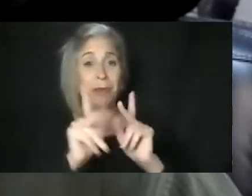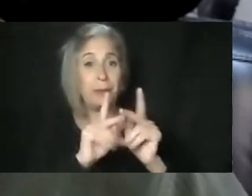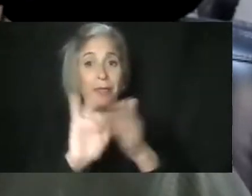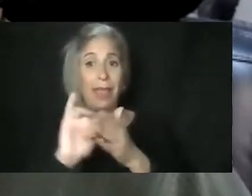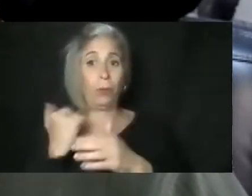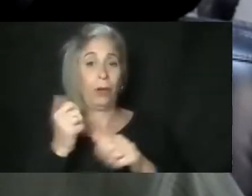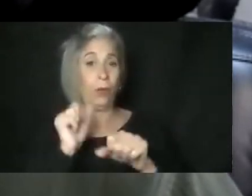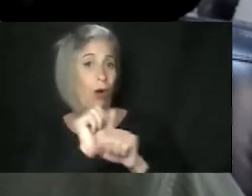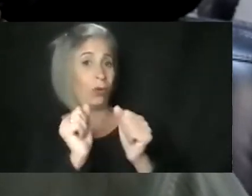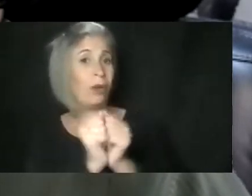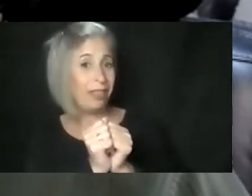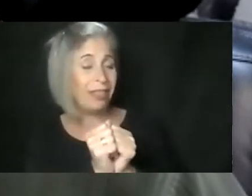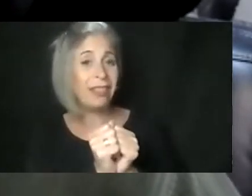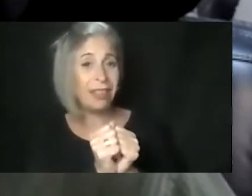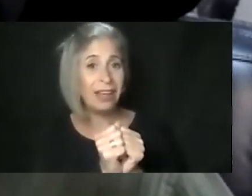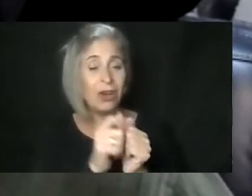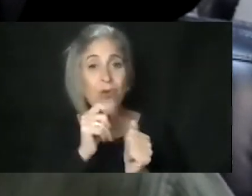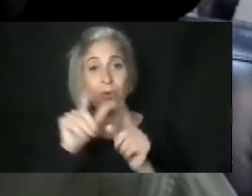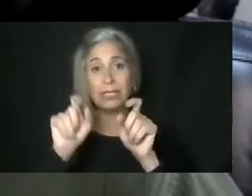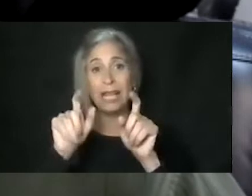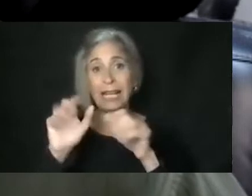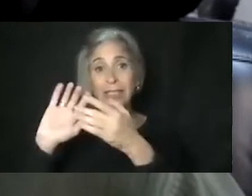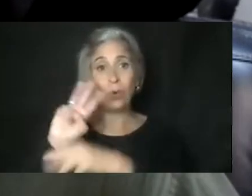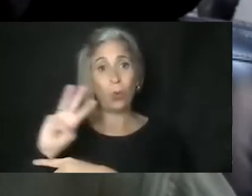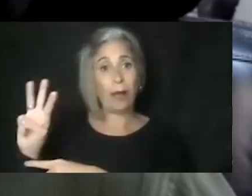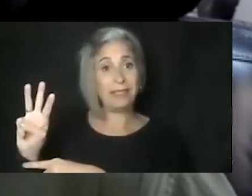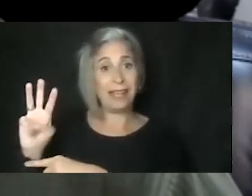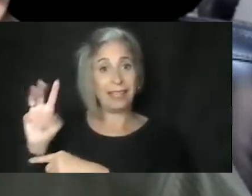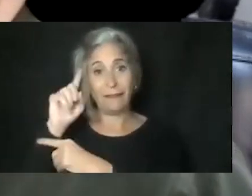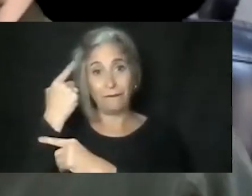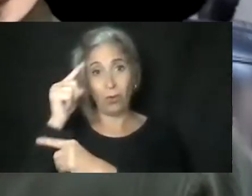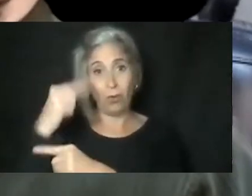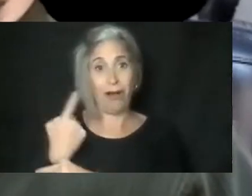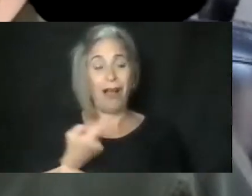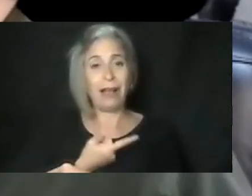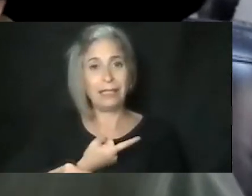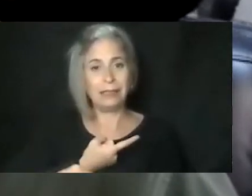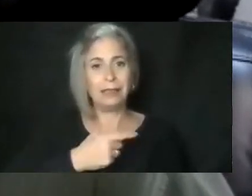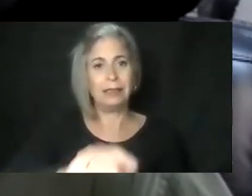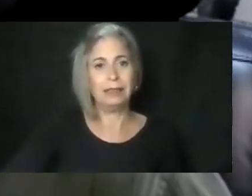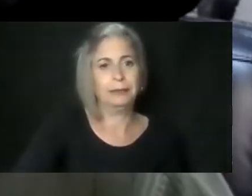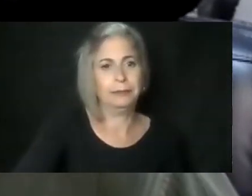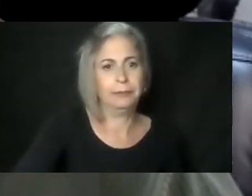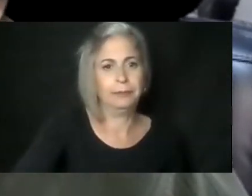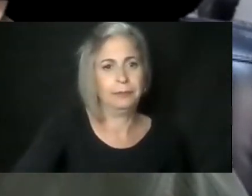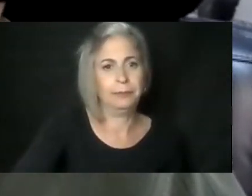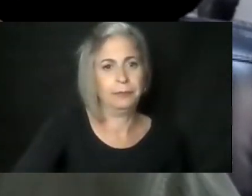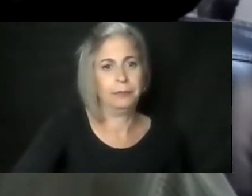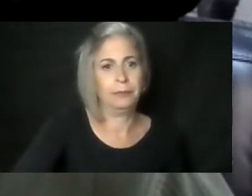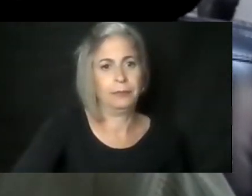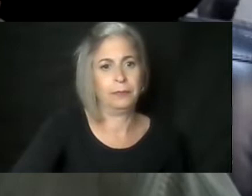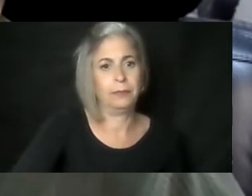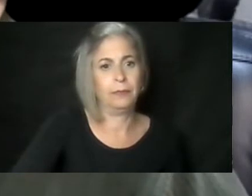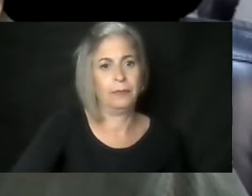and that who test websites for us. And of course, as you can imagine, for some of those folks, kind of